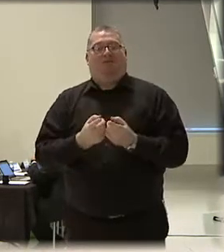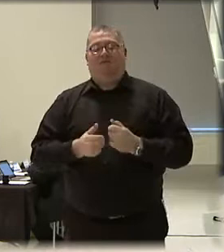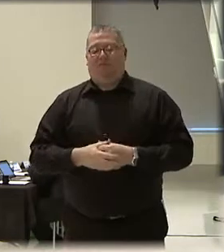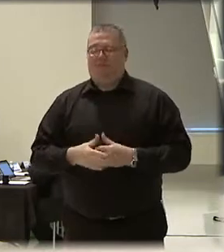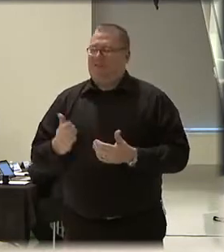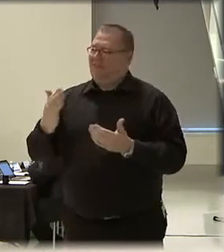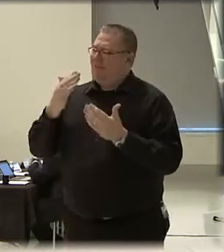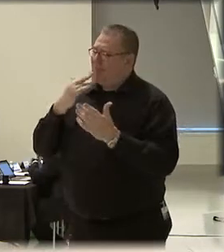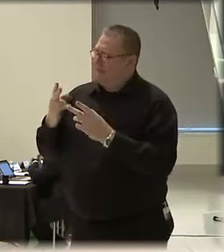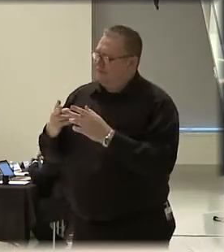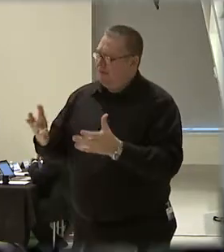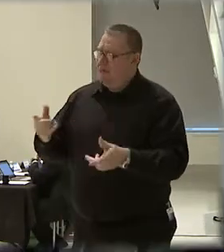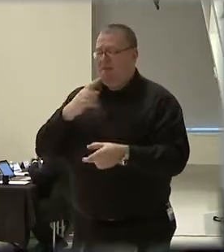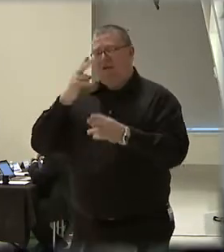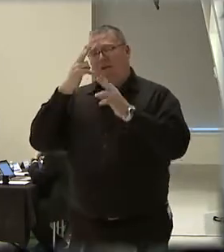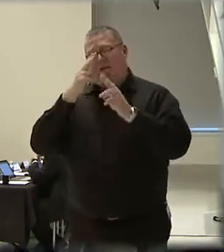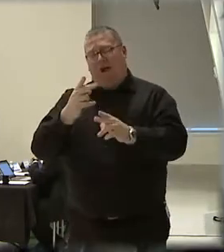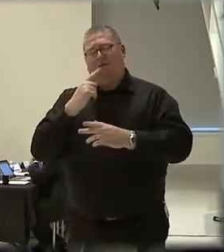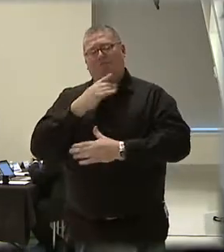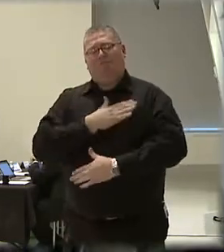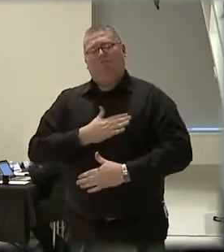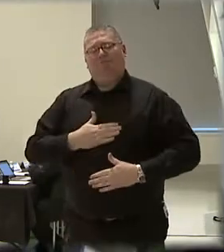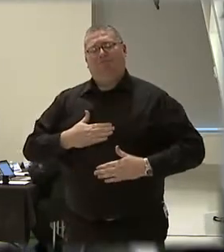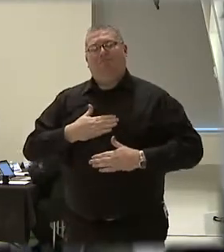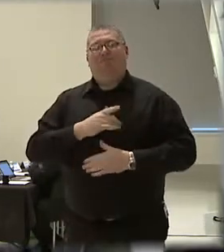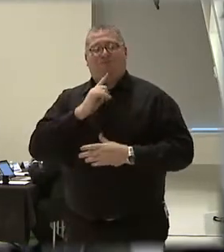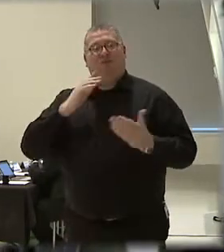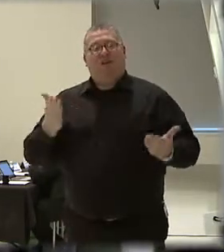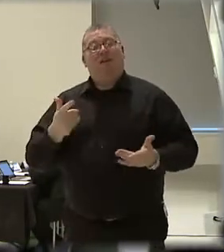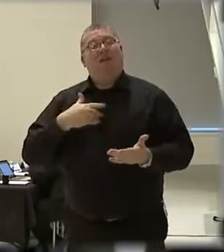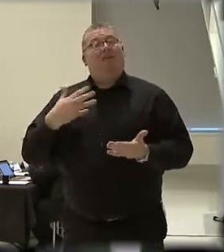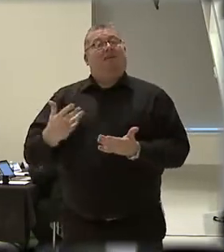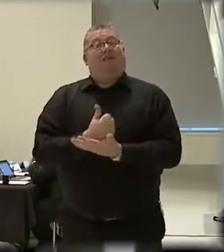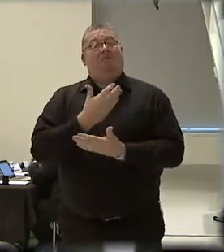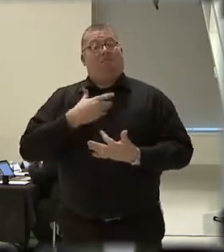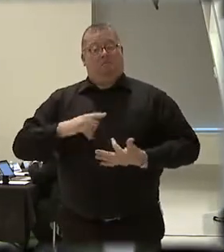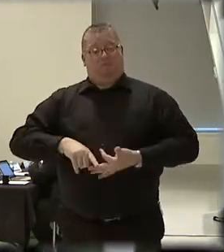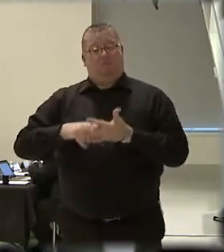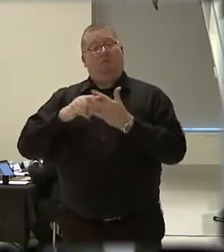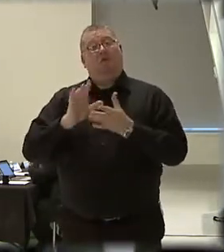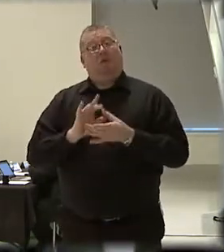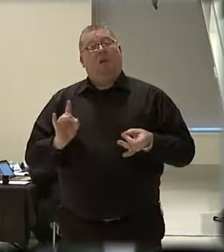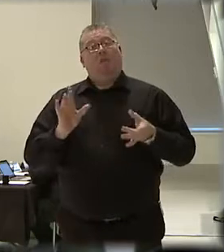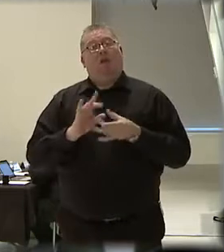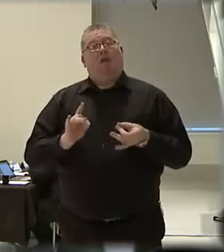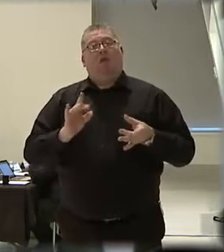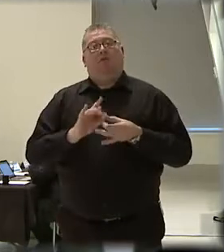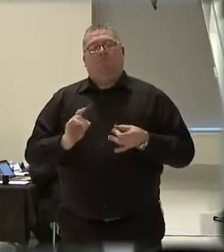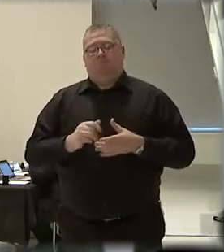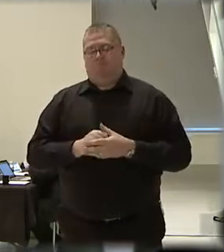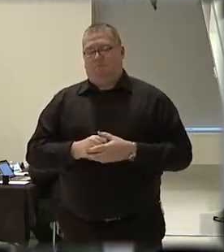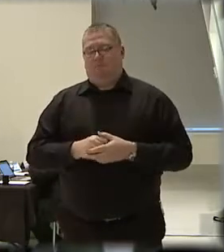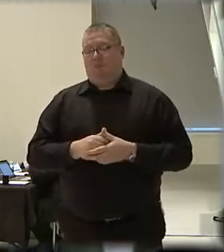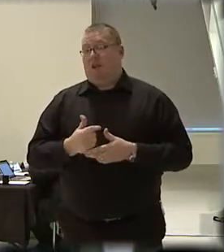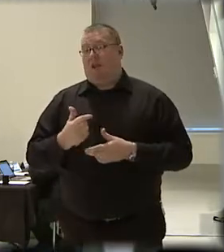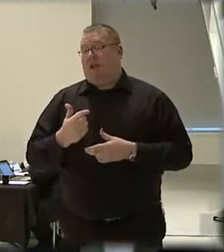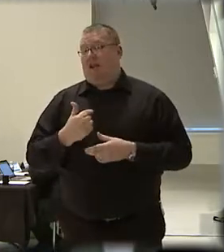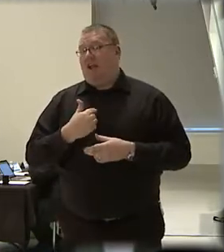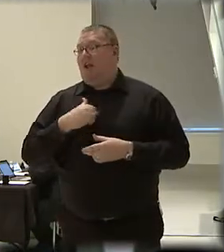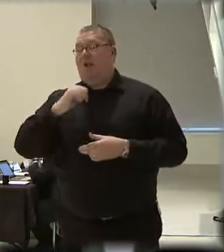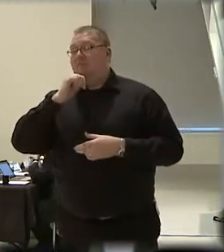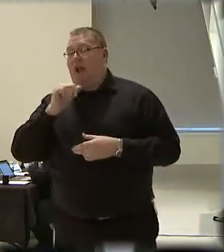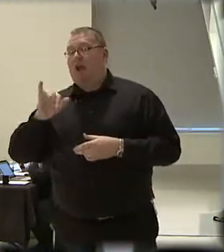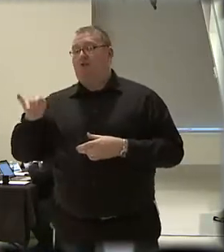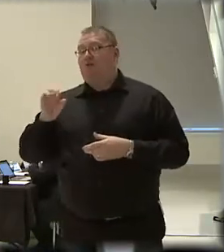Thank you very much. It's an honor and a pleasure to be here. I'll begin my remarks by stating that I'm not Johanna's